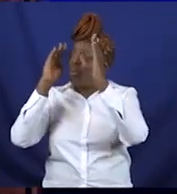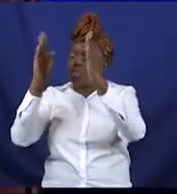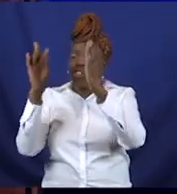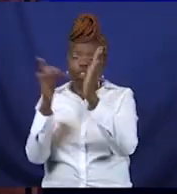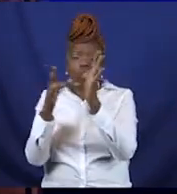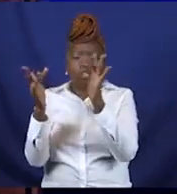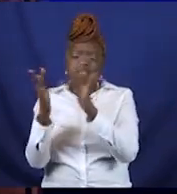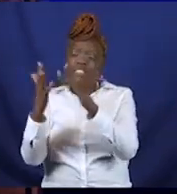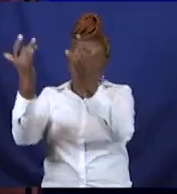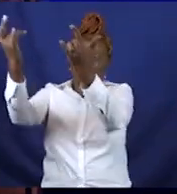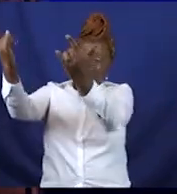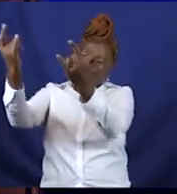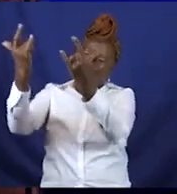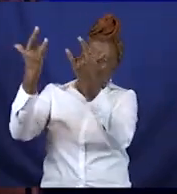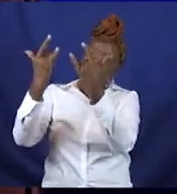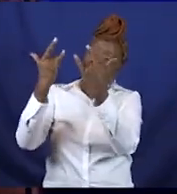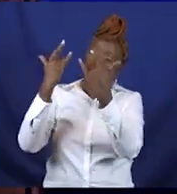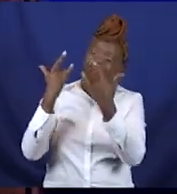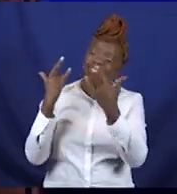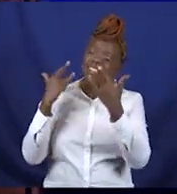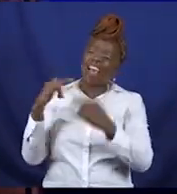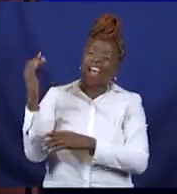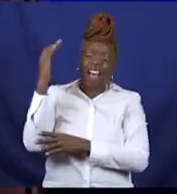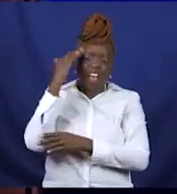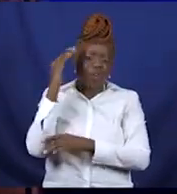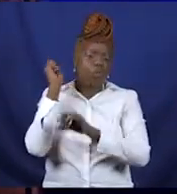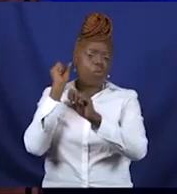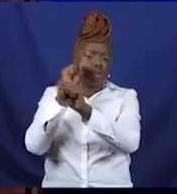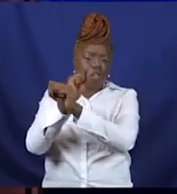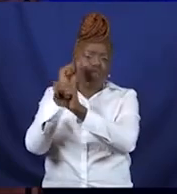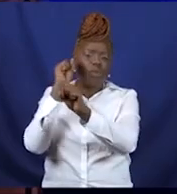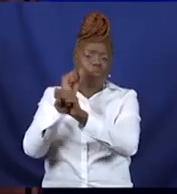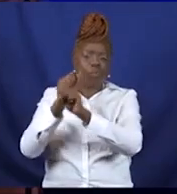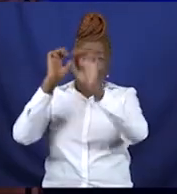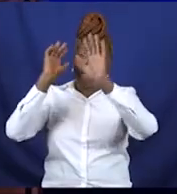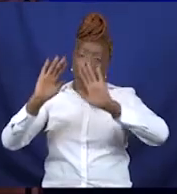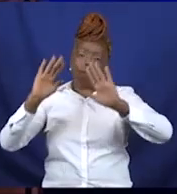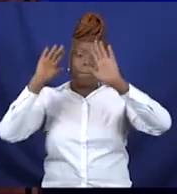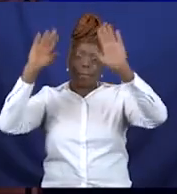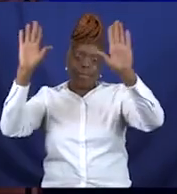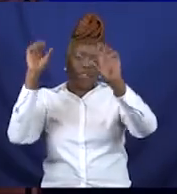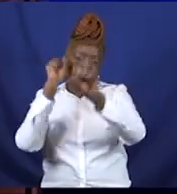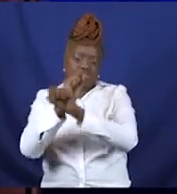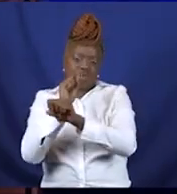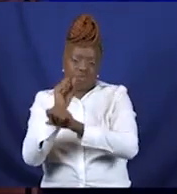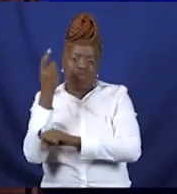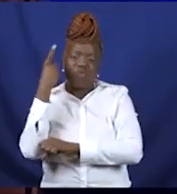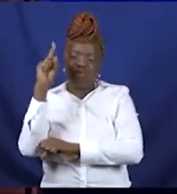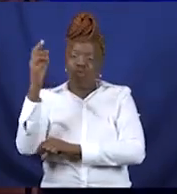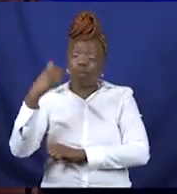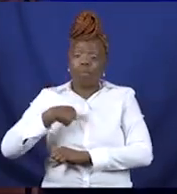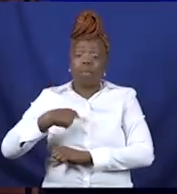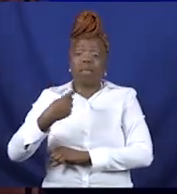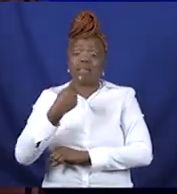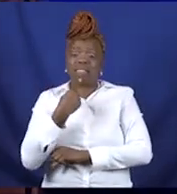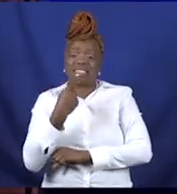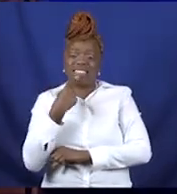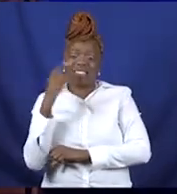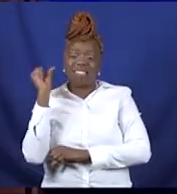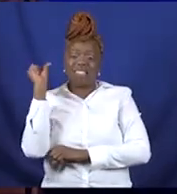And because he loves me, I know he'll work miracles on my behalf. And so, yes, Lord,